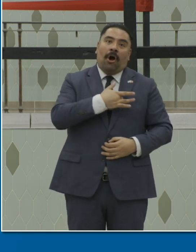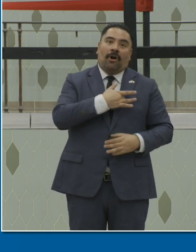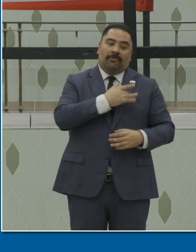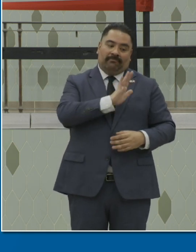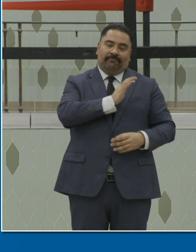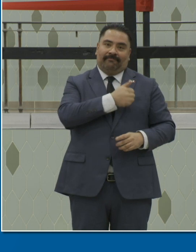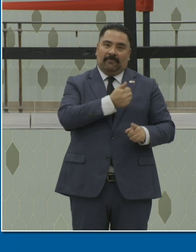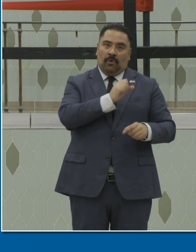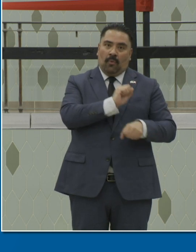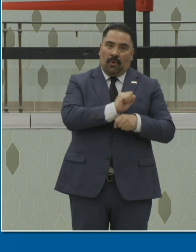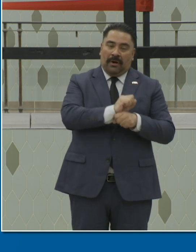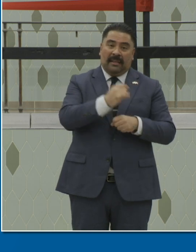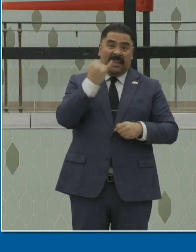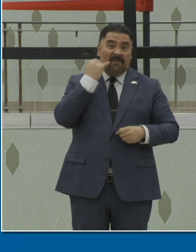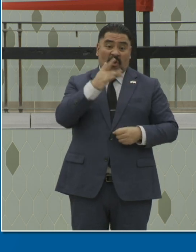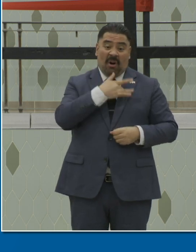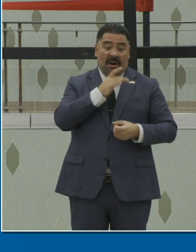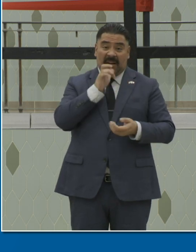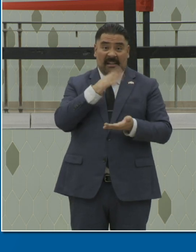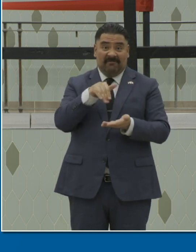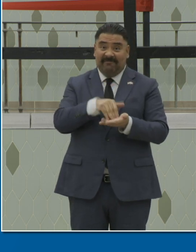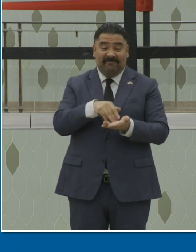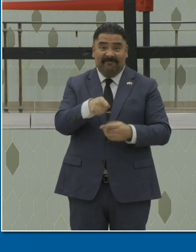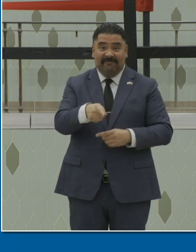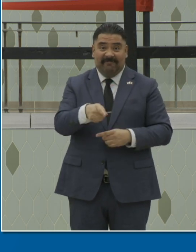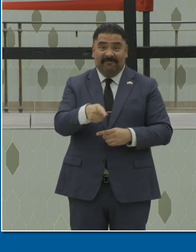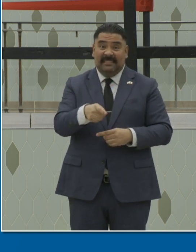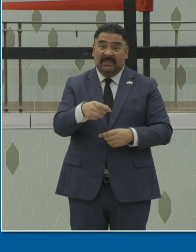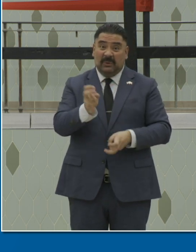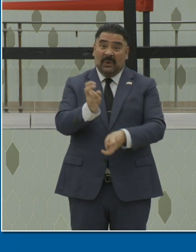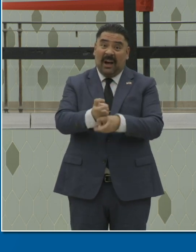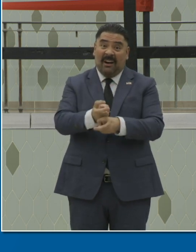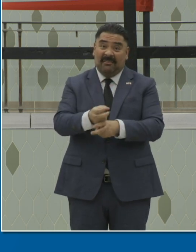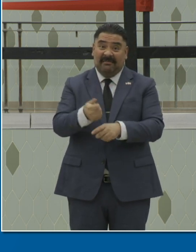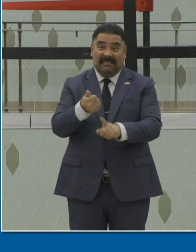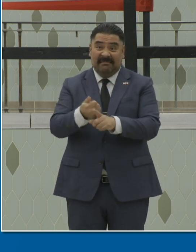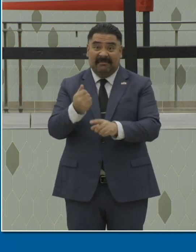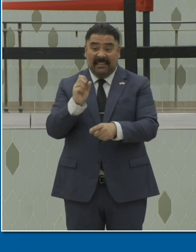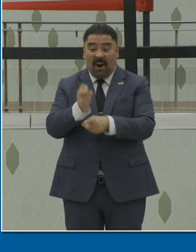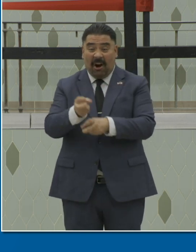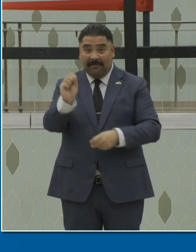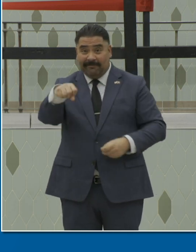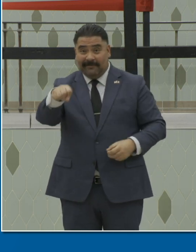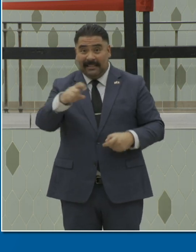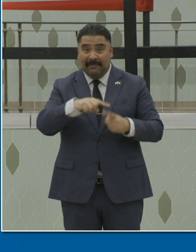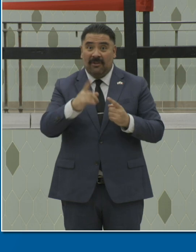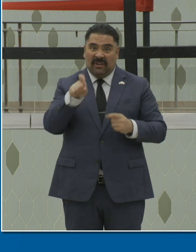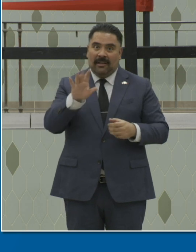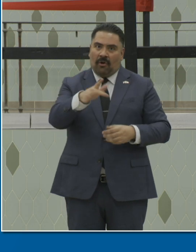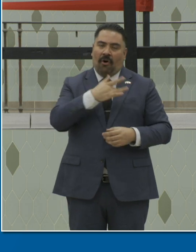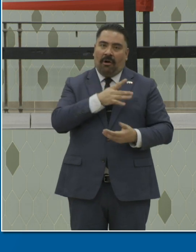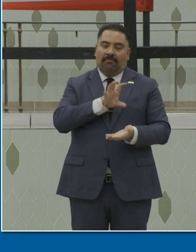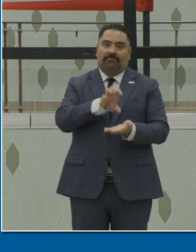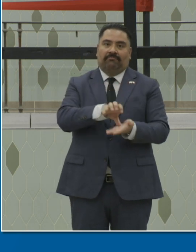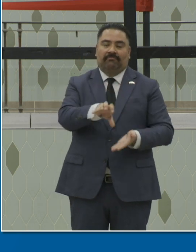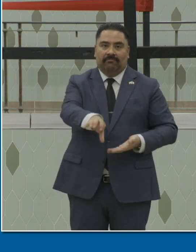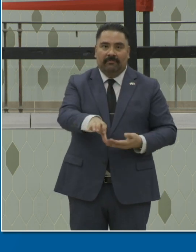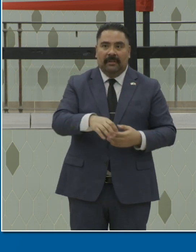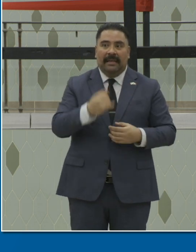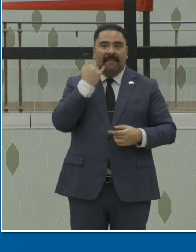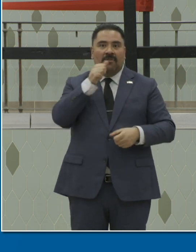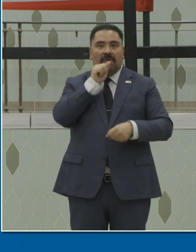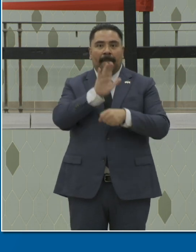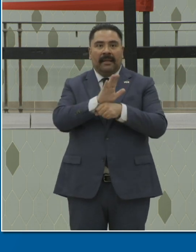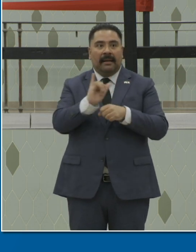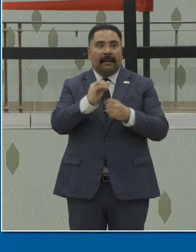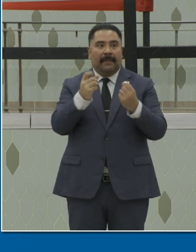work. If your heart's not in it, because by God, it's hard. It's hard. And if you're committed to